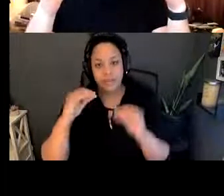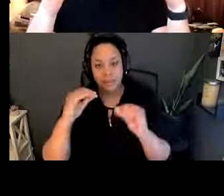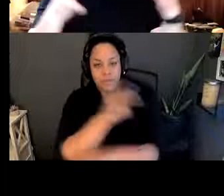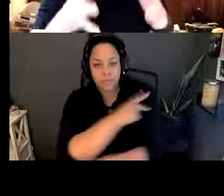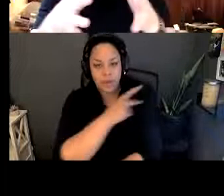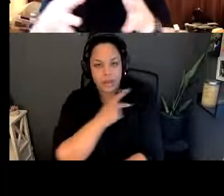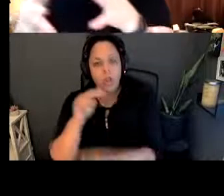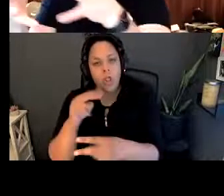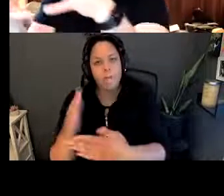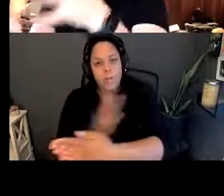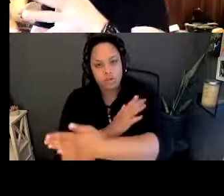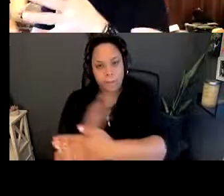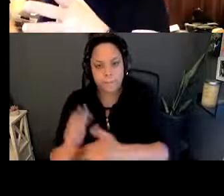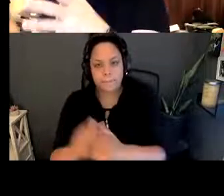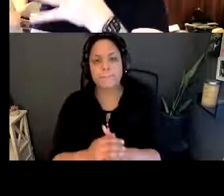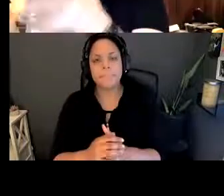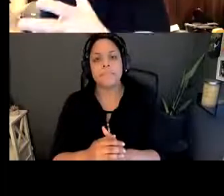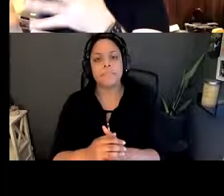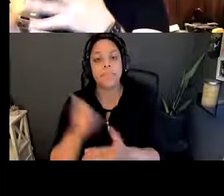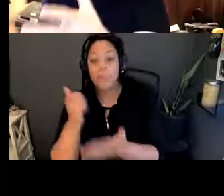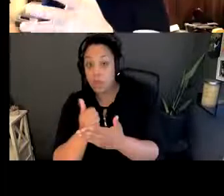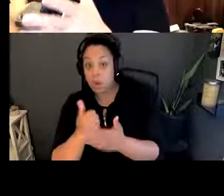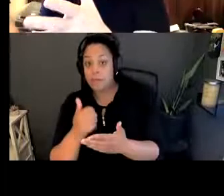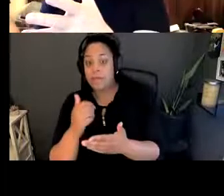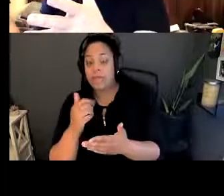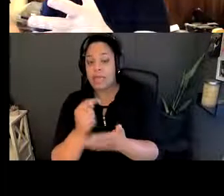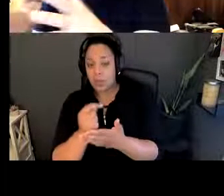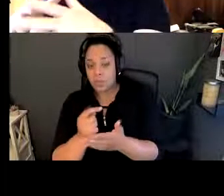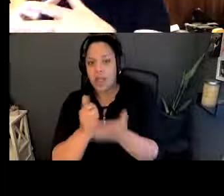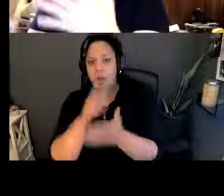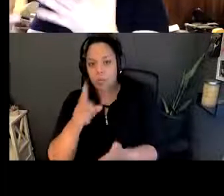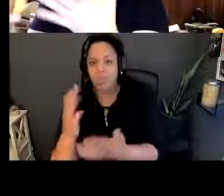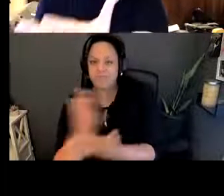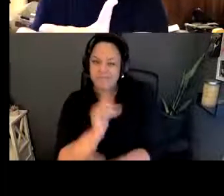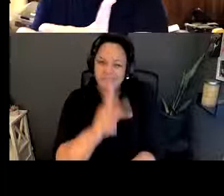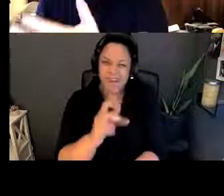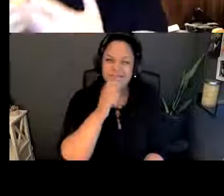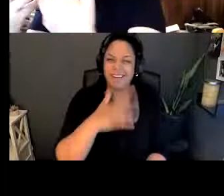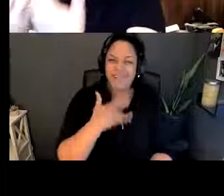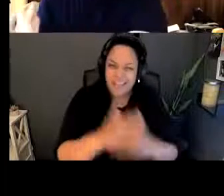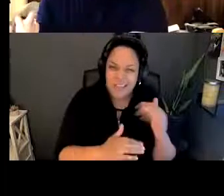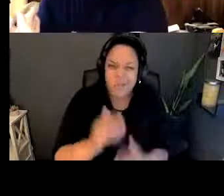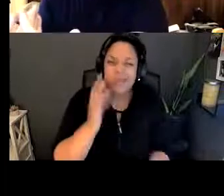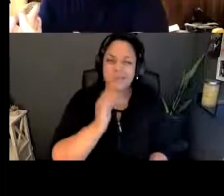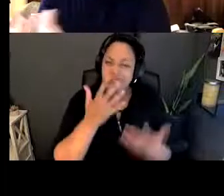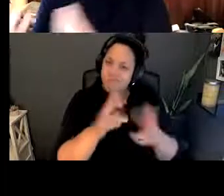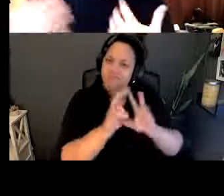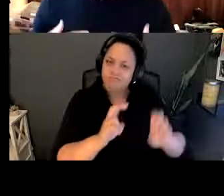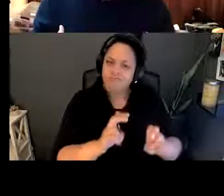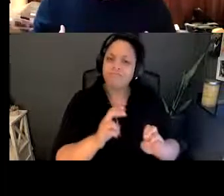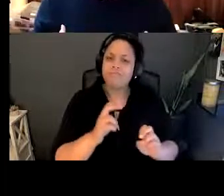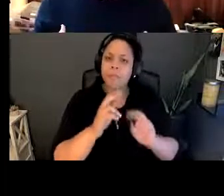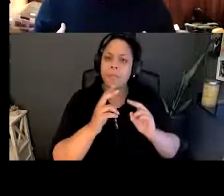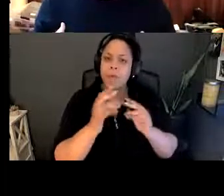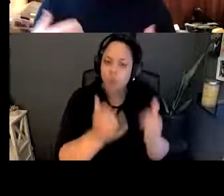we do in therapy is we're helping you go back into those uncomfortable, unpleasant experiences and learning how to be present with them, not judge them,